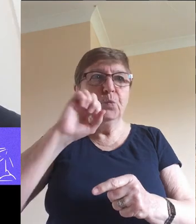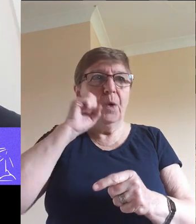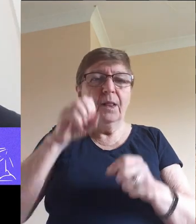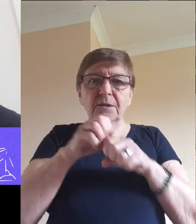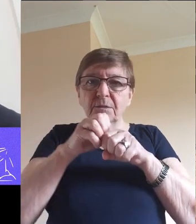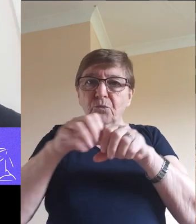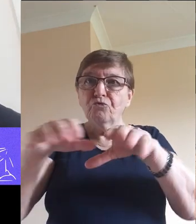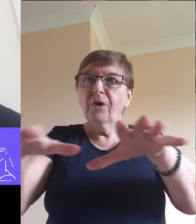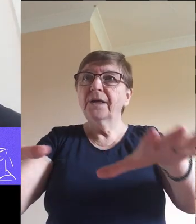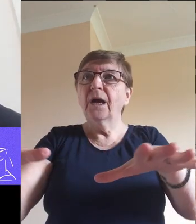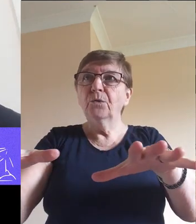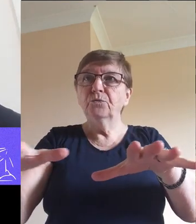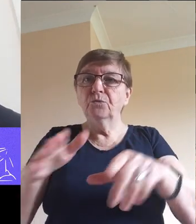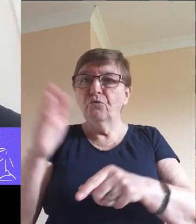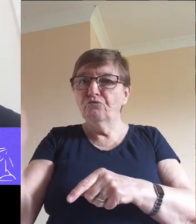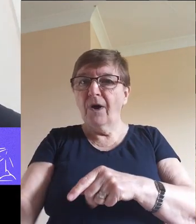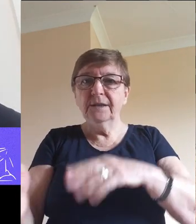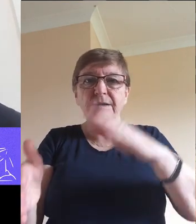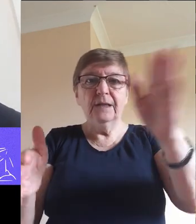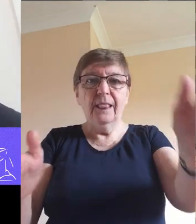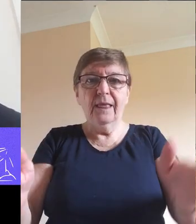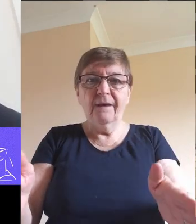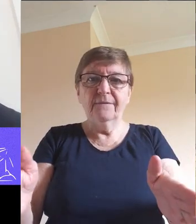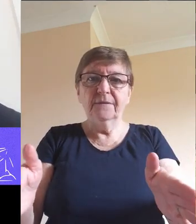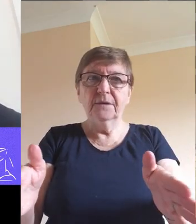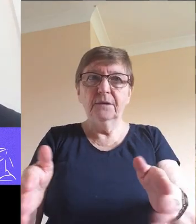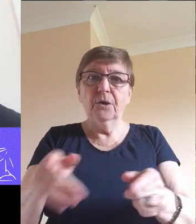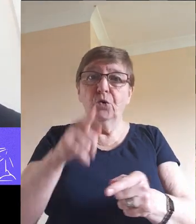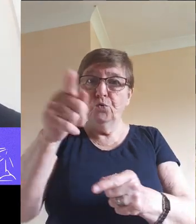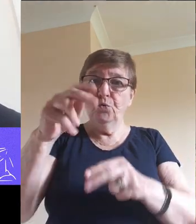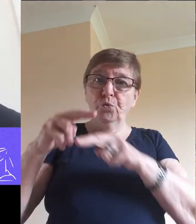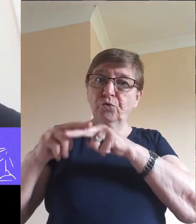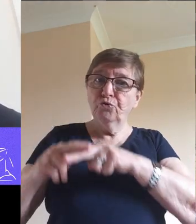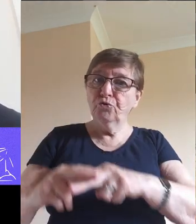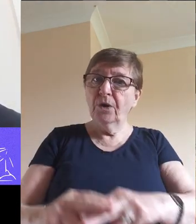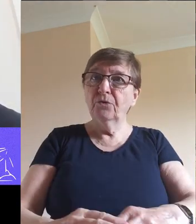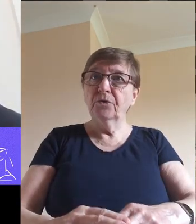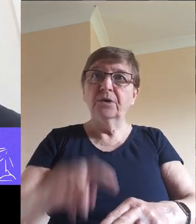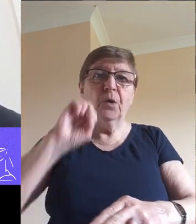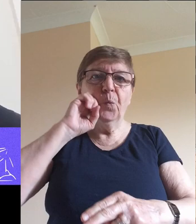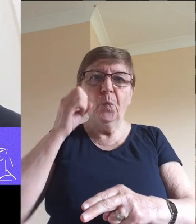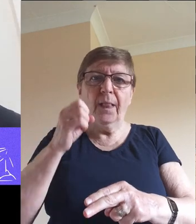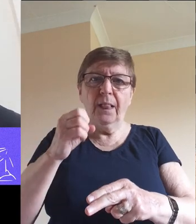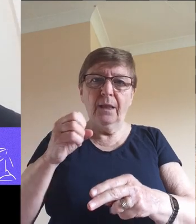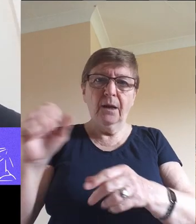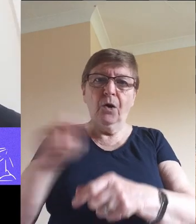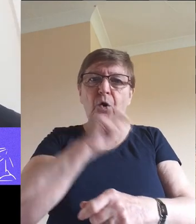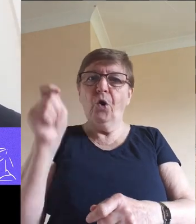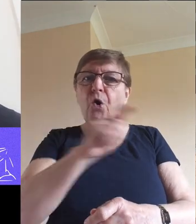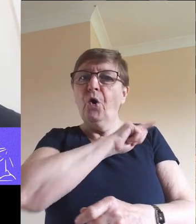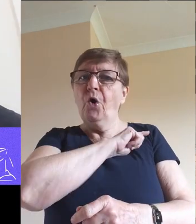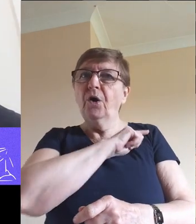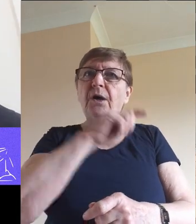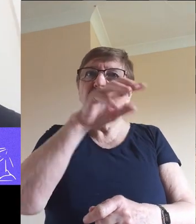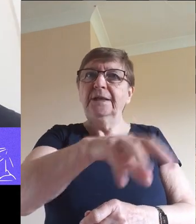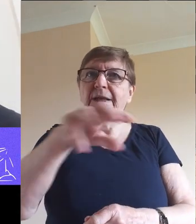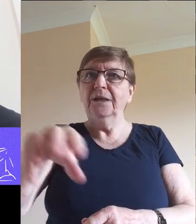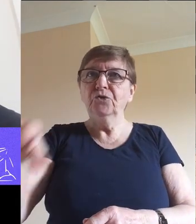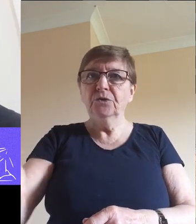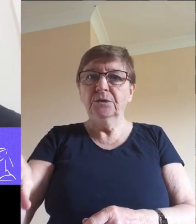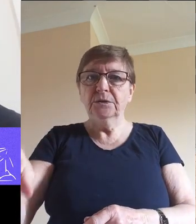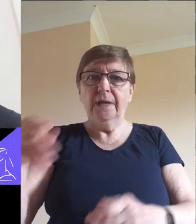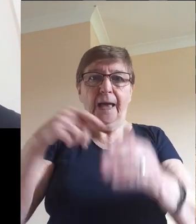right and to the left. Your descendants will dispossess nations and settle in